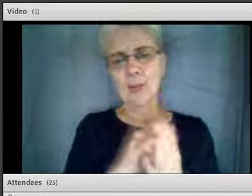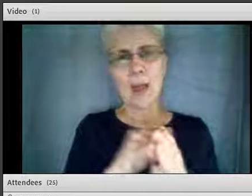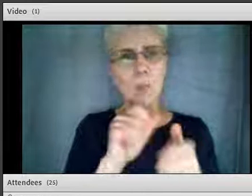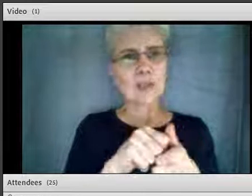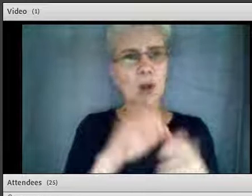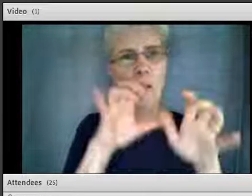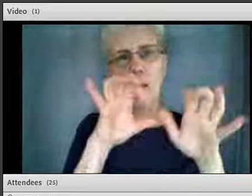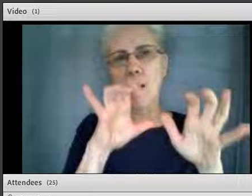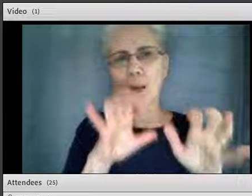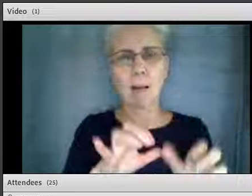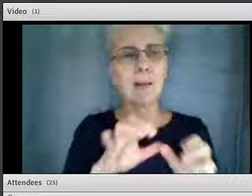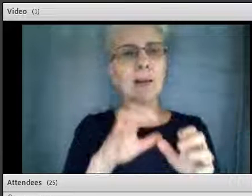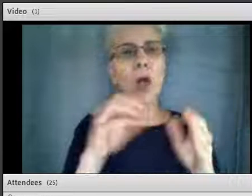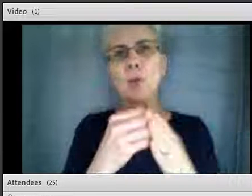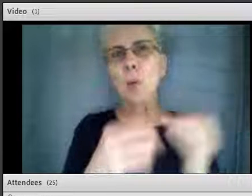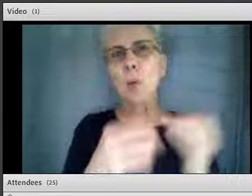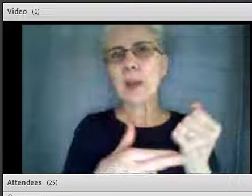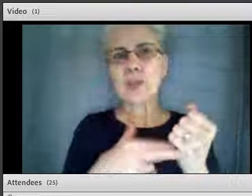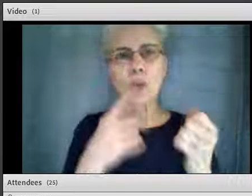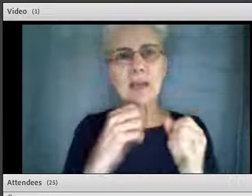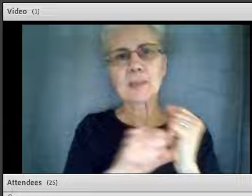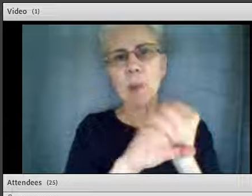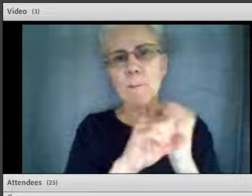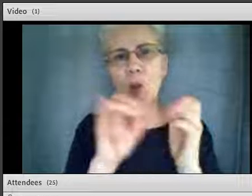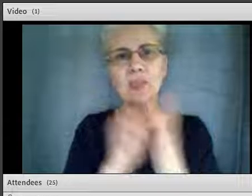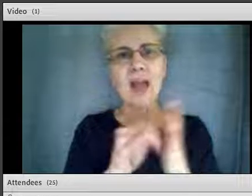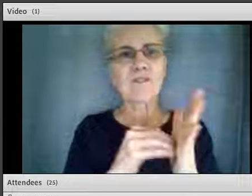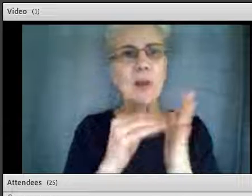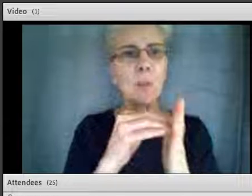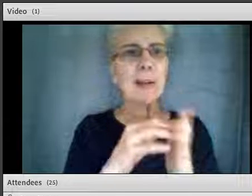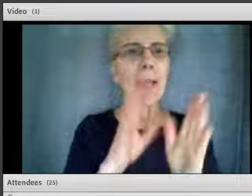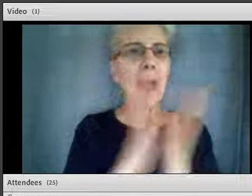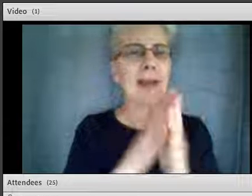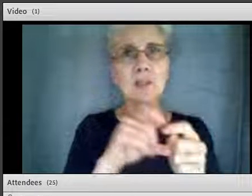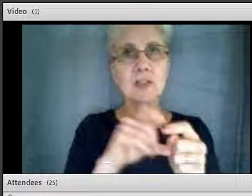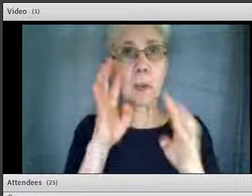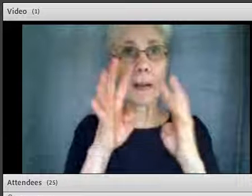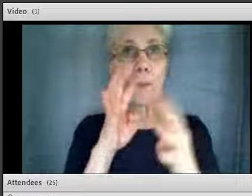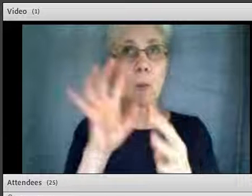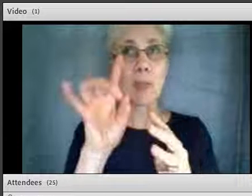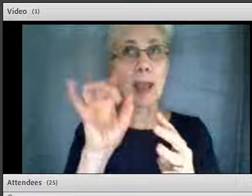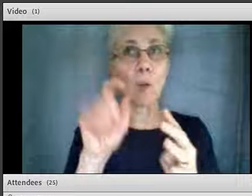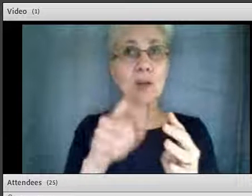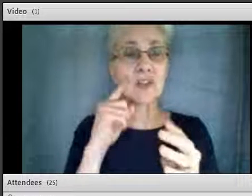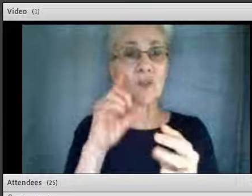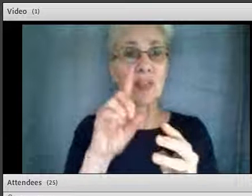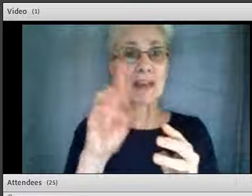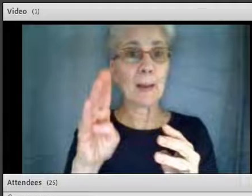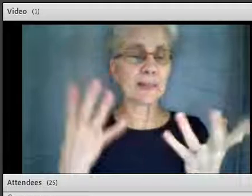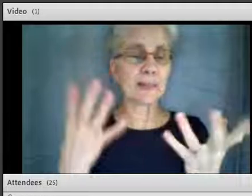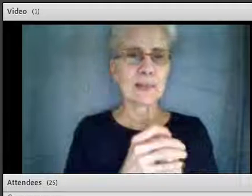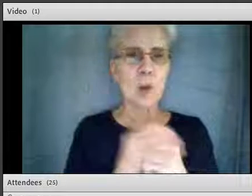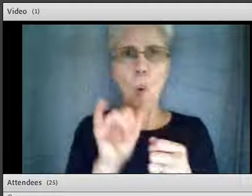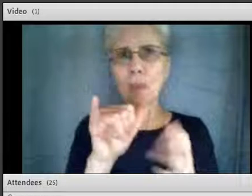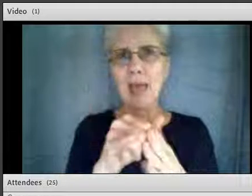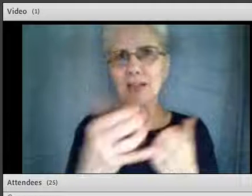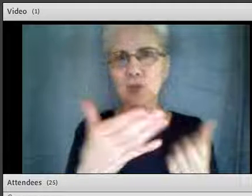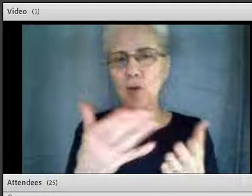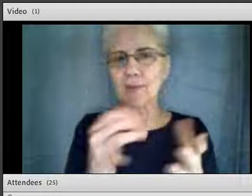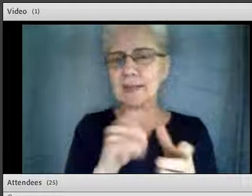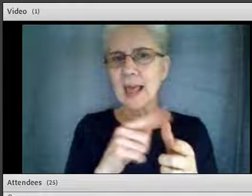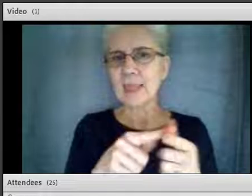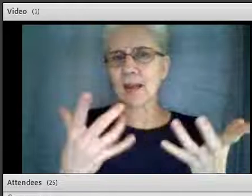up with some frequently asked questions, and we come up with 8 questions for that database or that service. And in reality, nobody asked